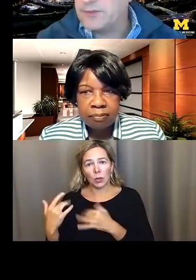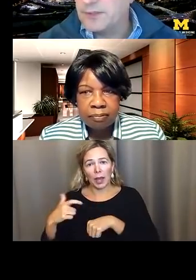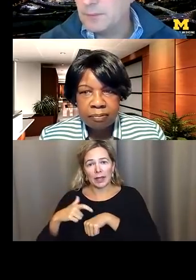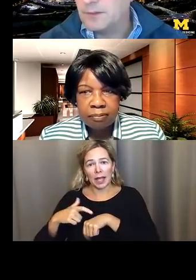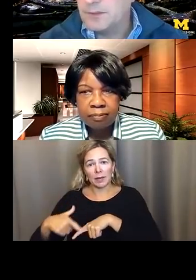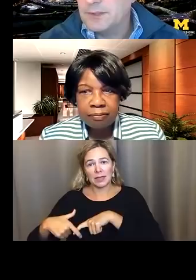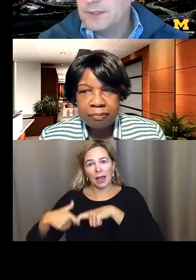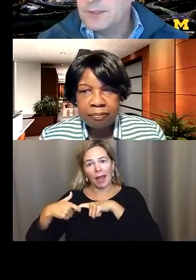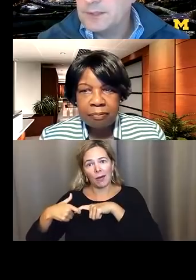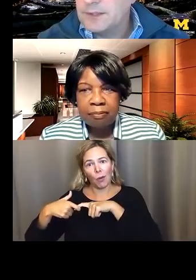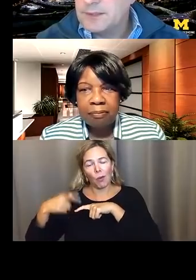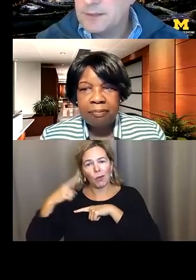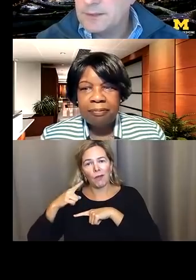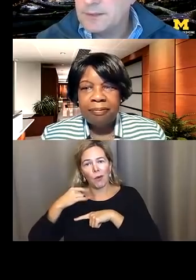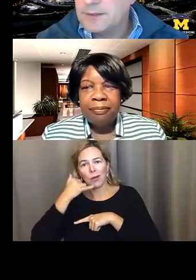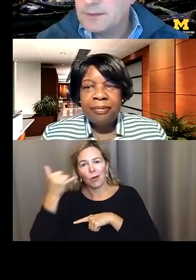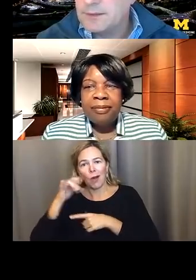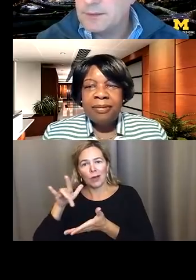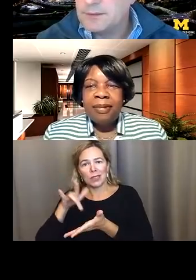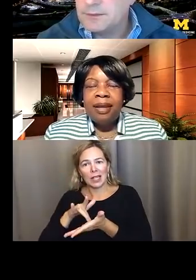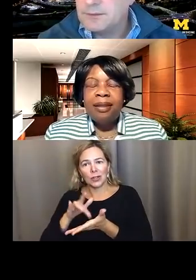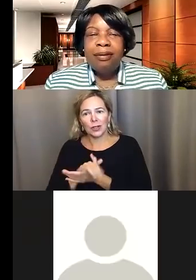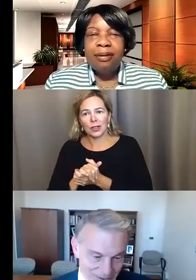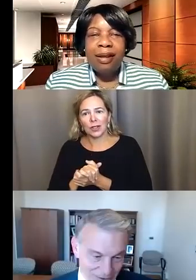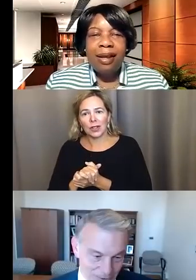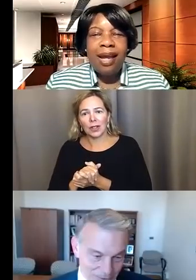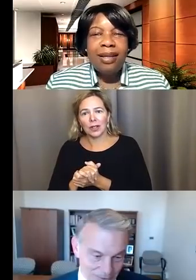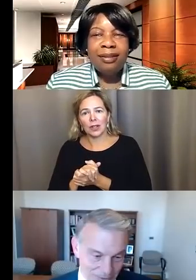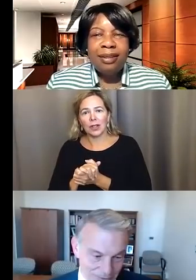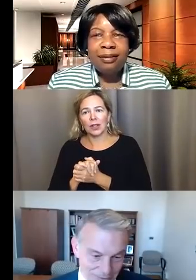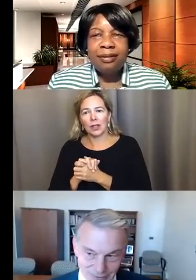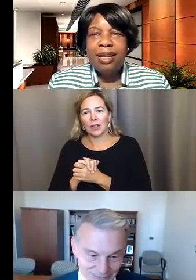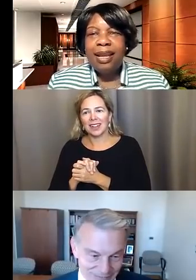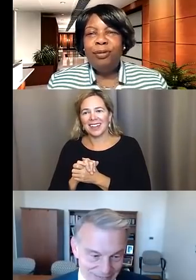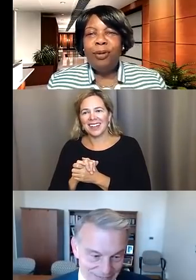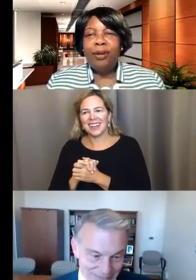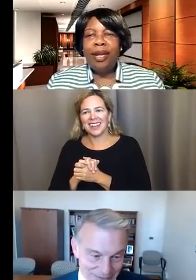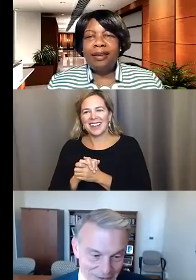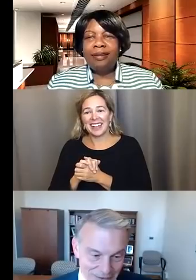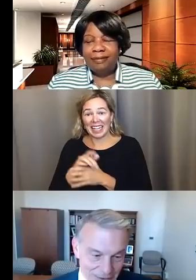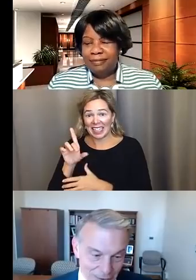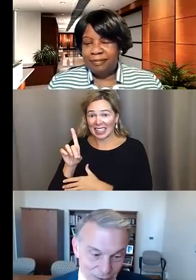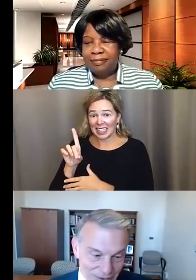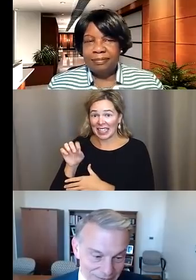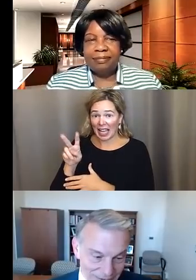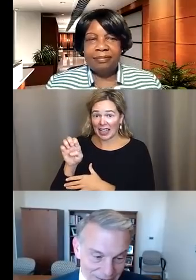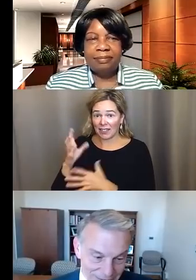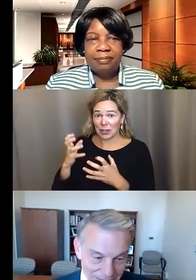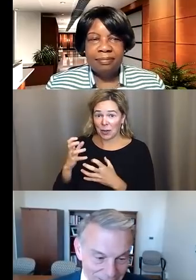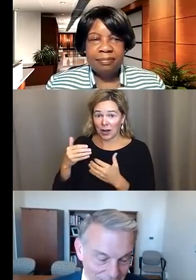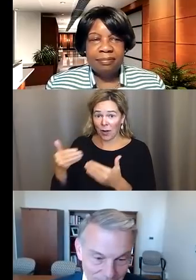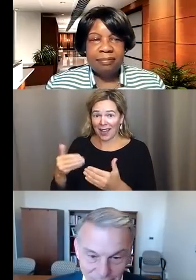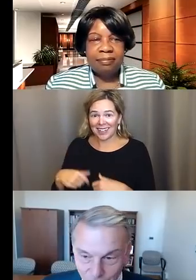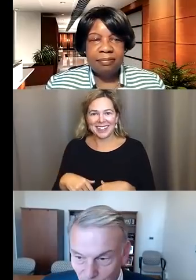centers? I don't know if you're safe and you just want attention because you look perfectly fine, Justin. I can just, Dave, you want to go ahead? Oh, yeah,